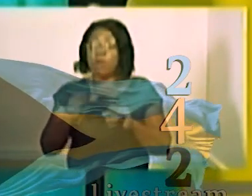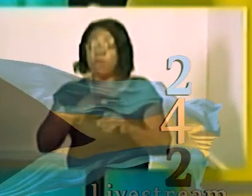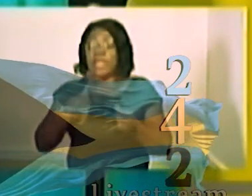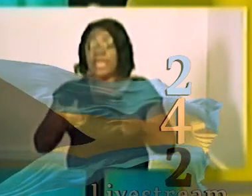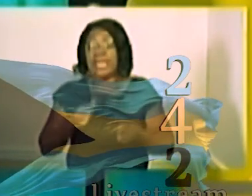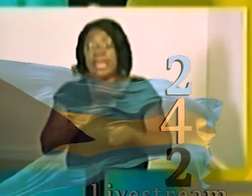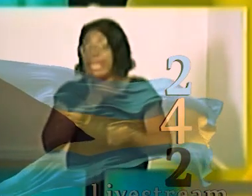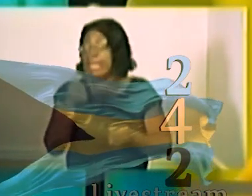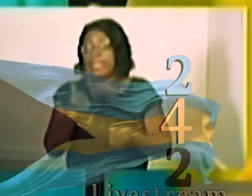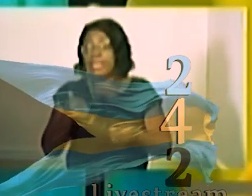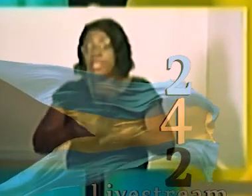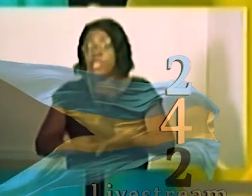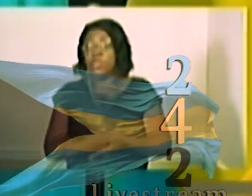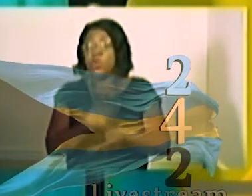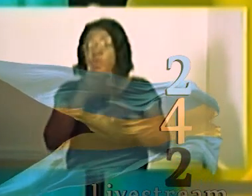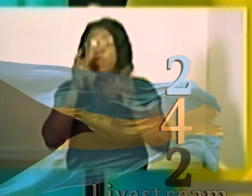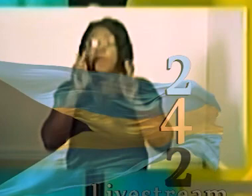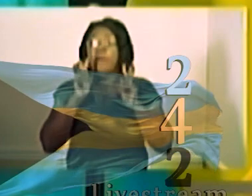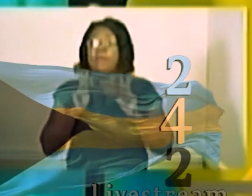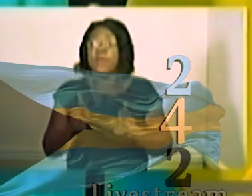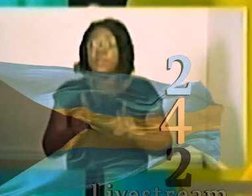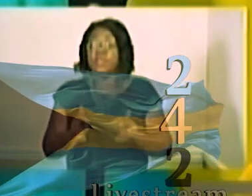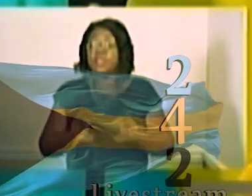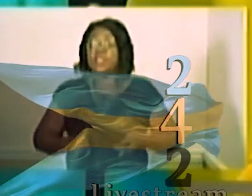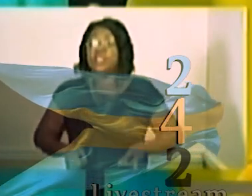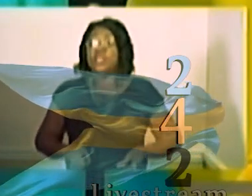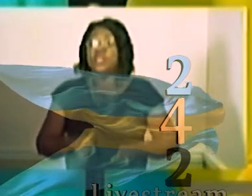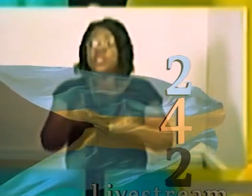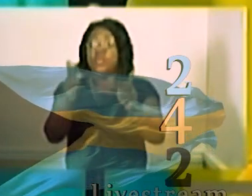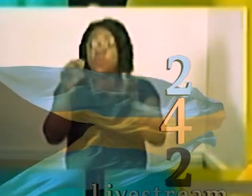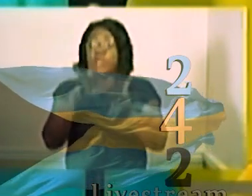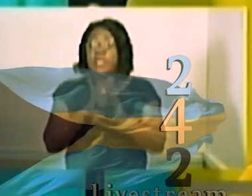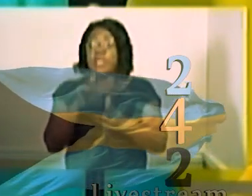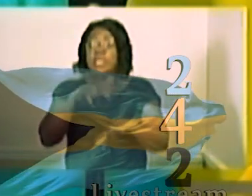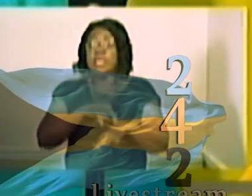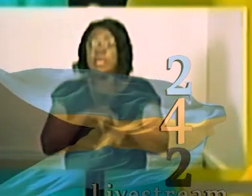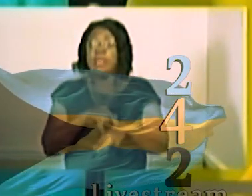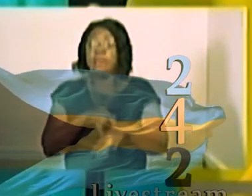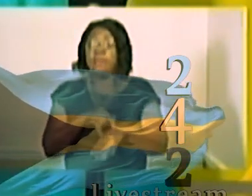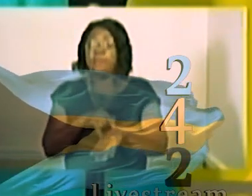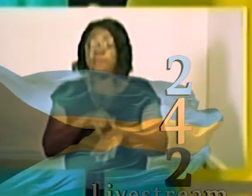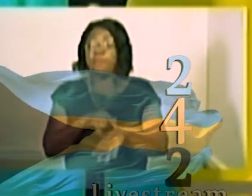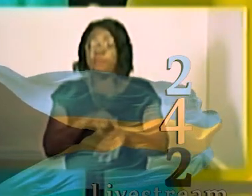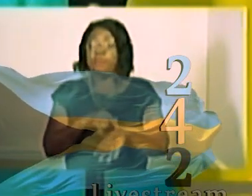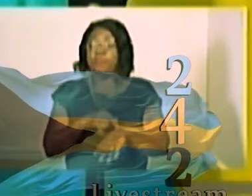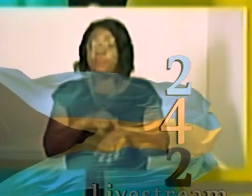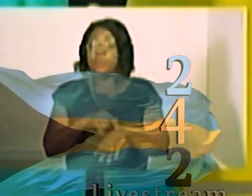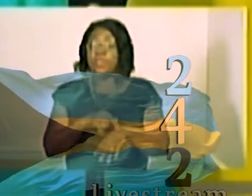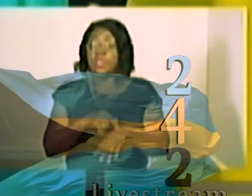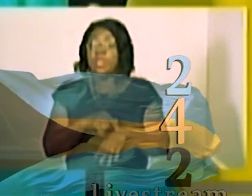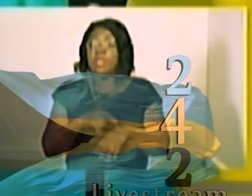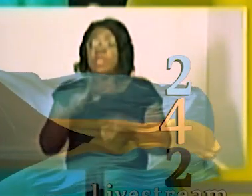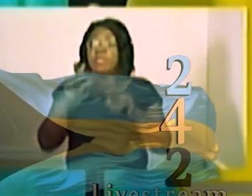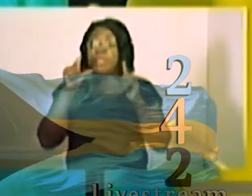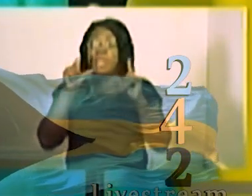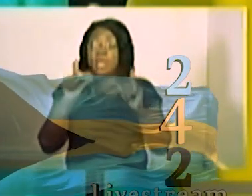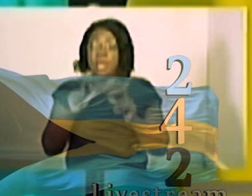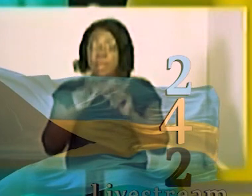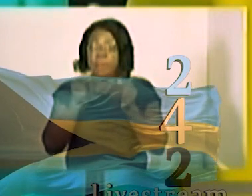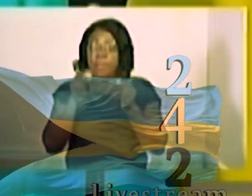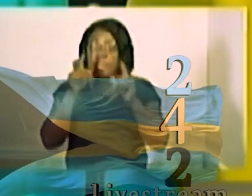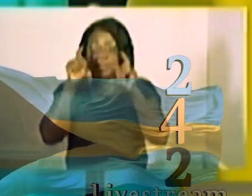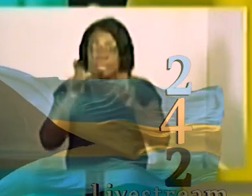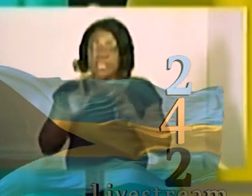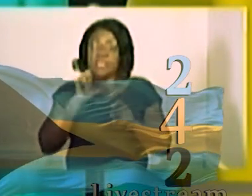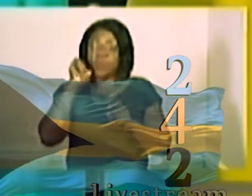cases during the quarantine period. And we are truly optimistic that the lab results will show a